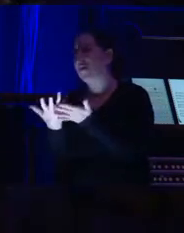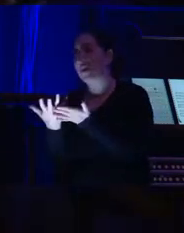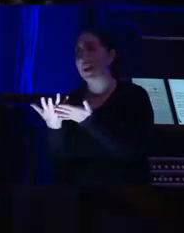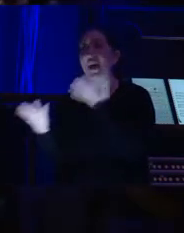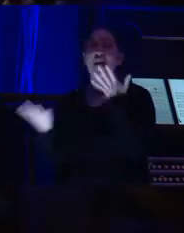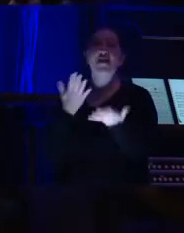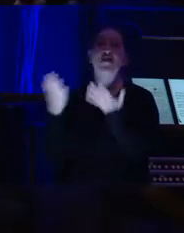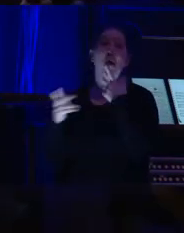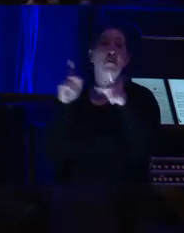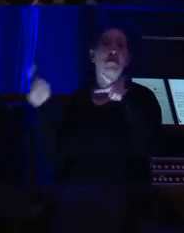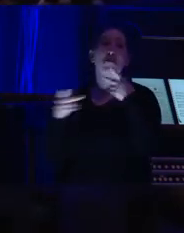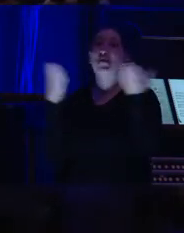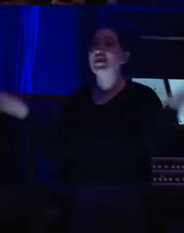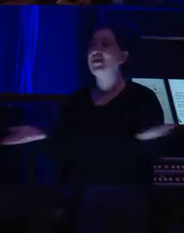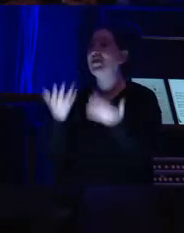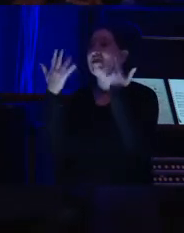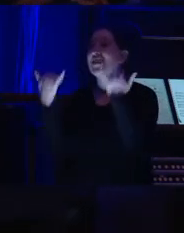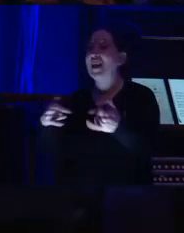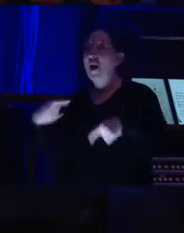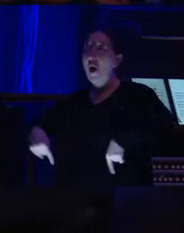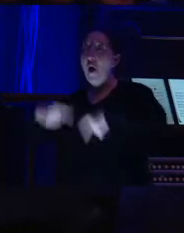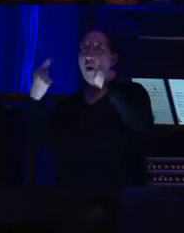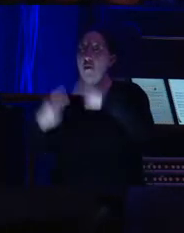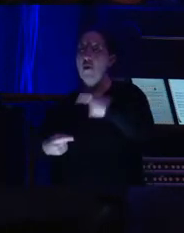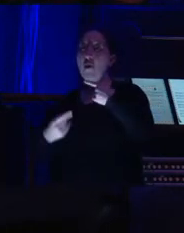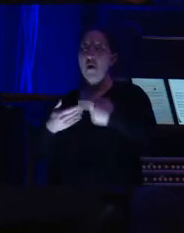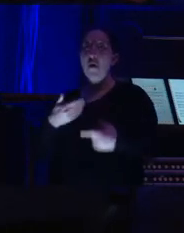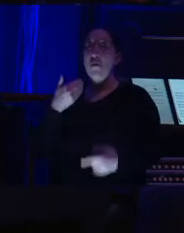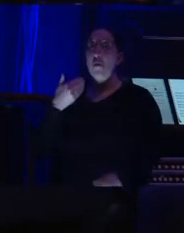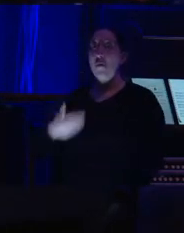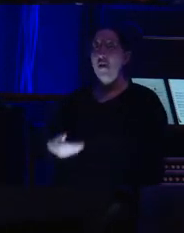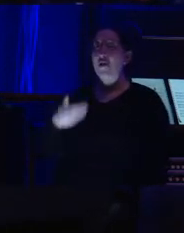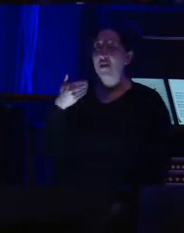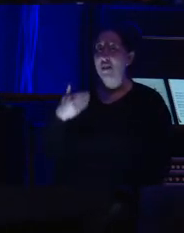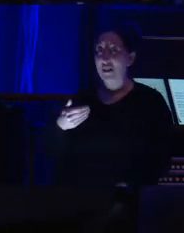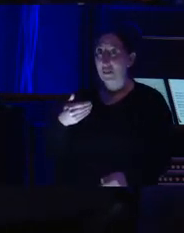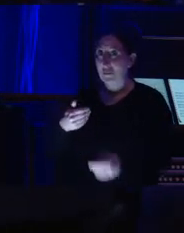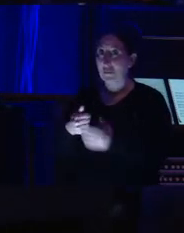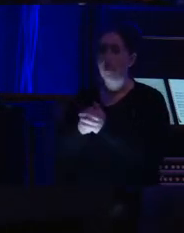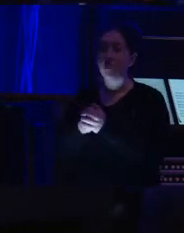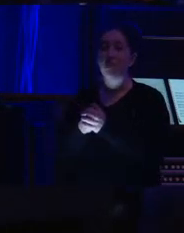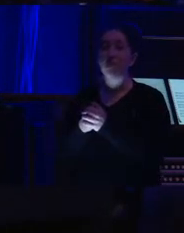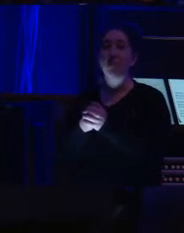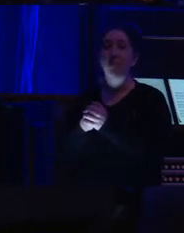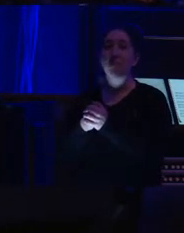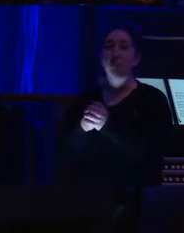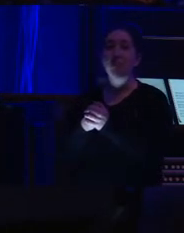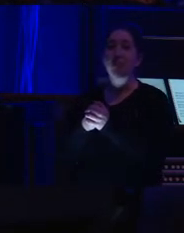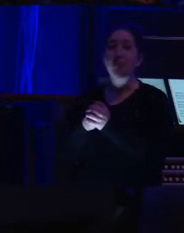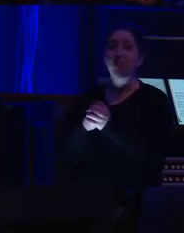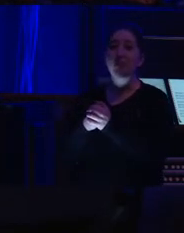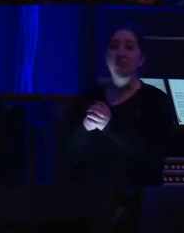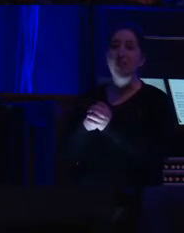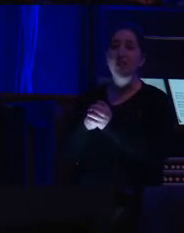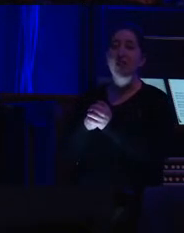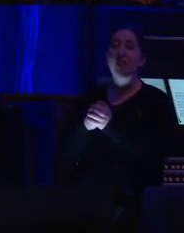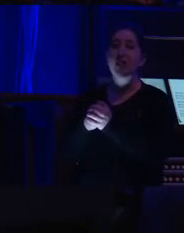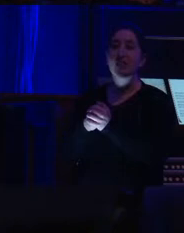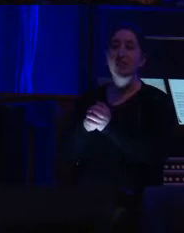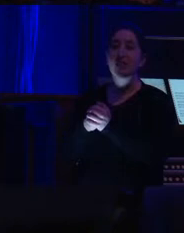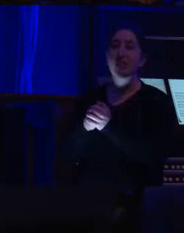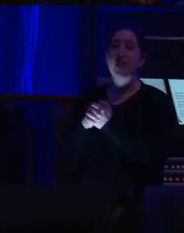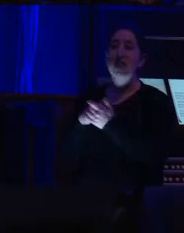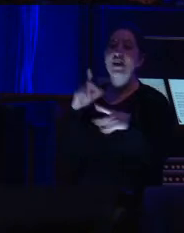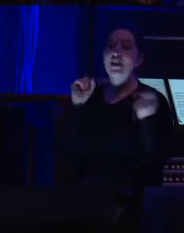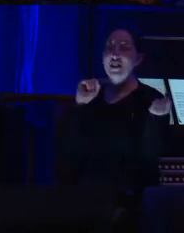people out there today arguing about whether or not the sun is shining. And that is your charge, to stimulate